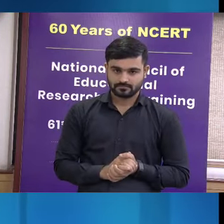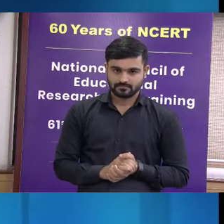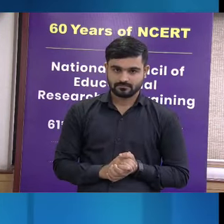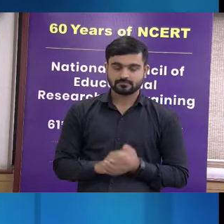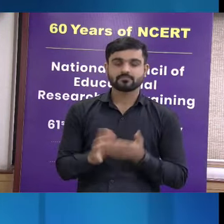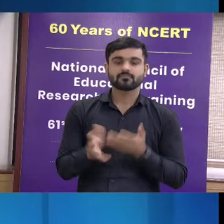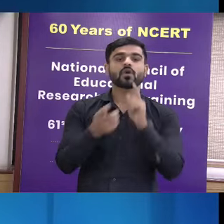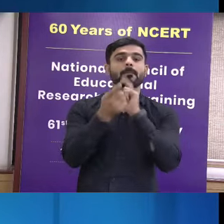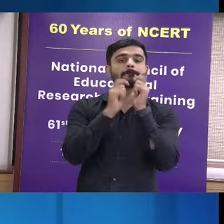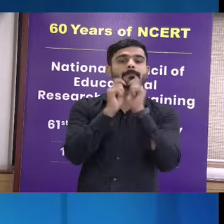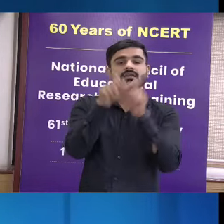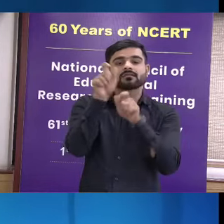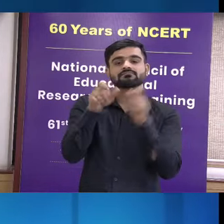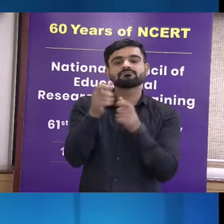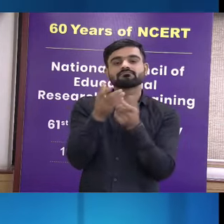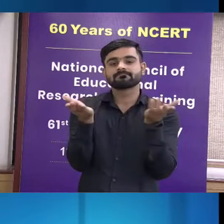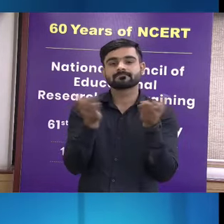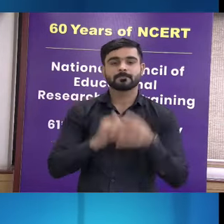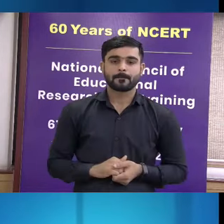media persons.